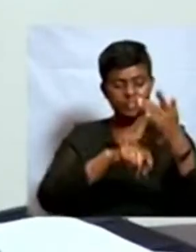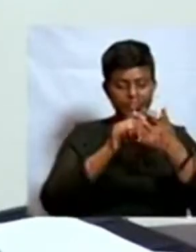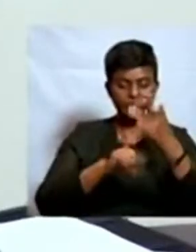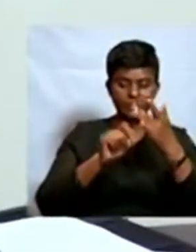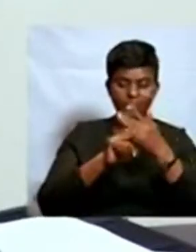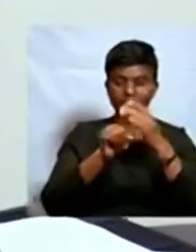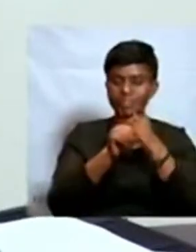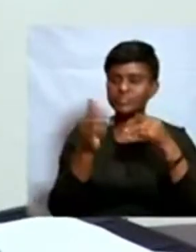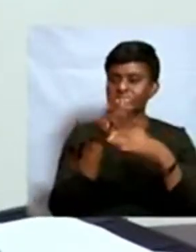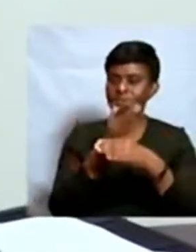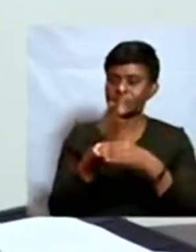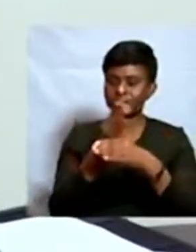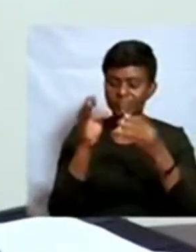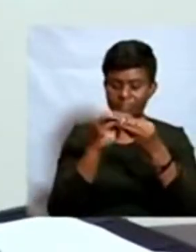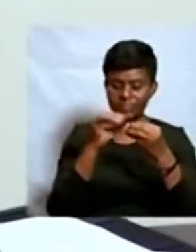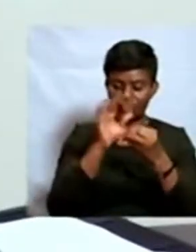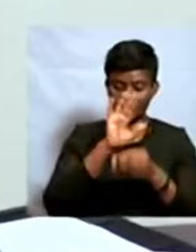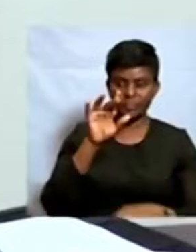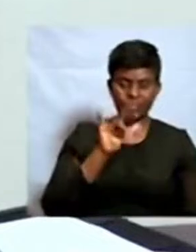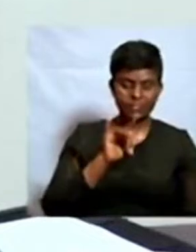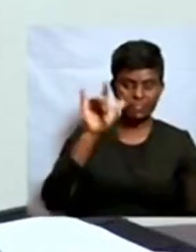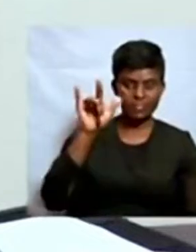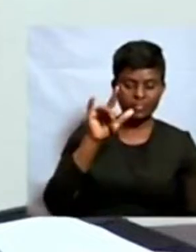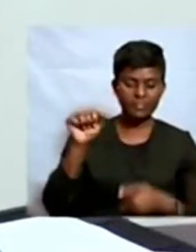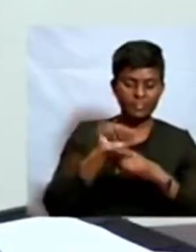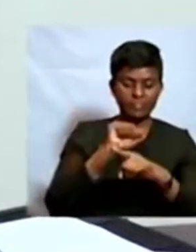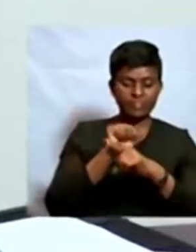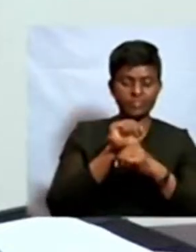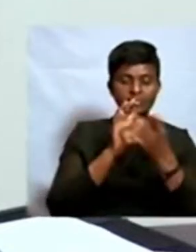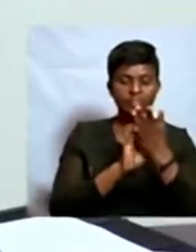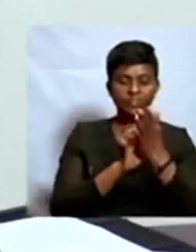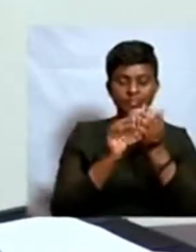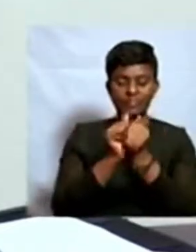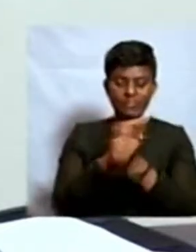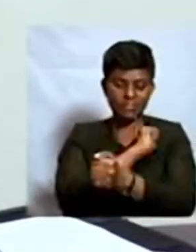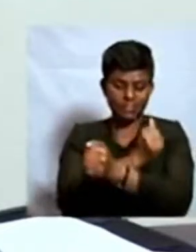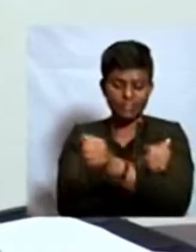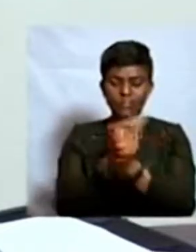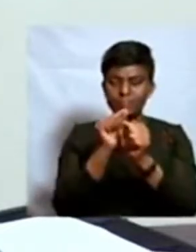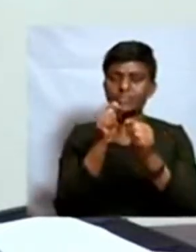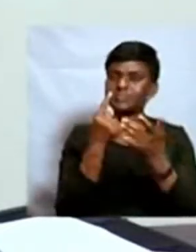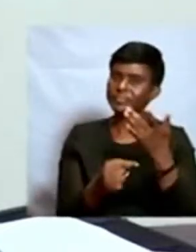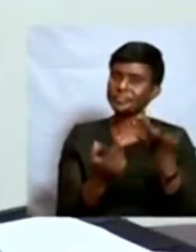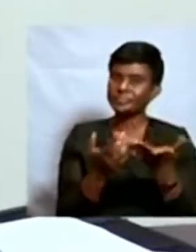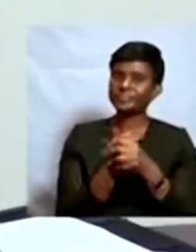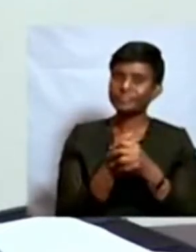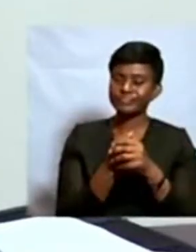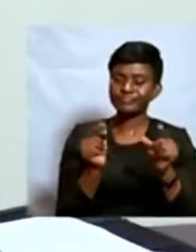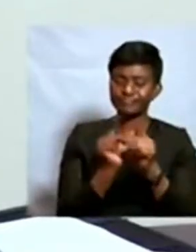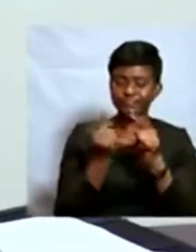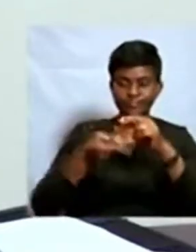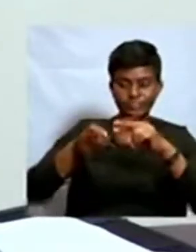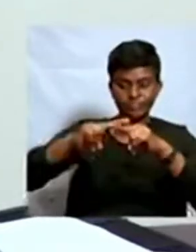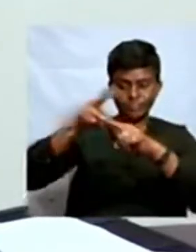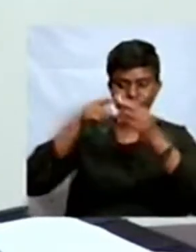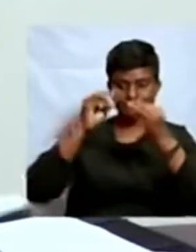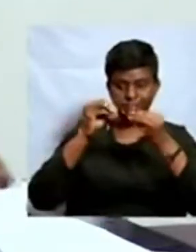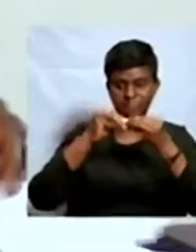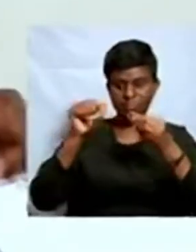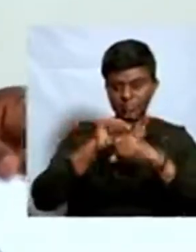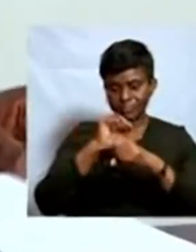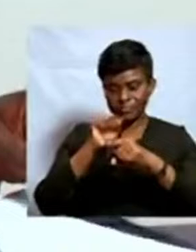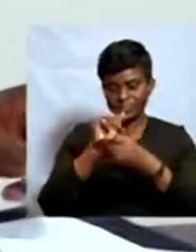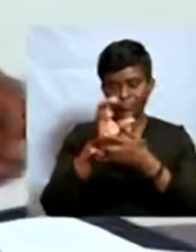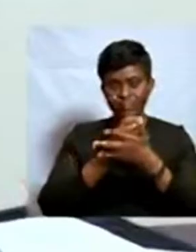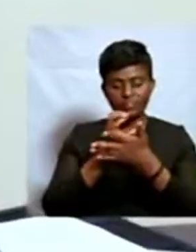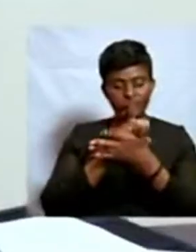the commercialization of the aviation training school and authority could potentially increase training costs for